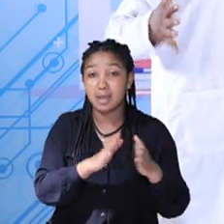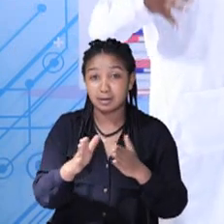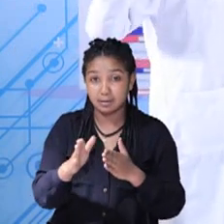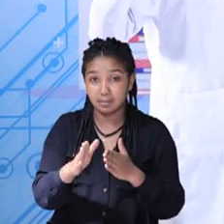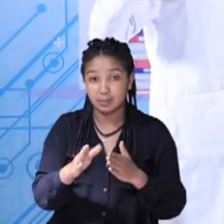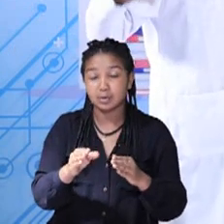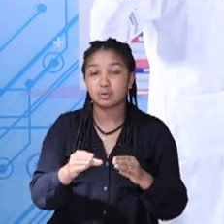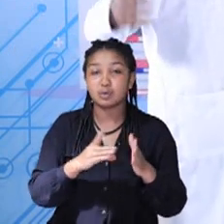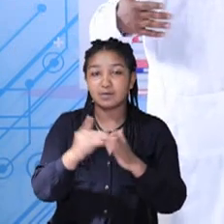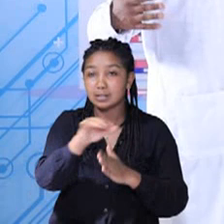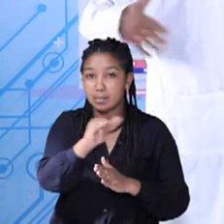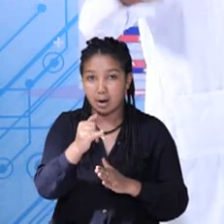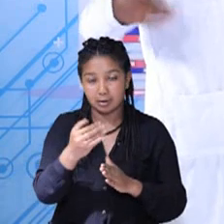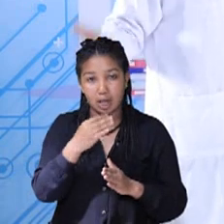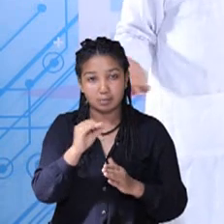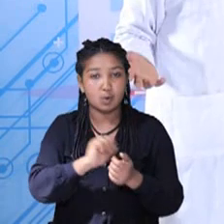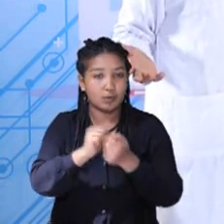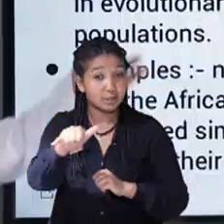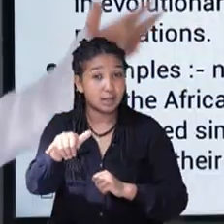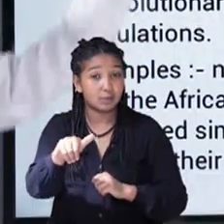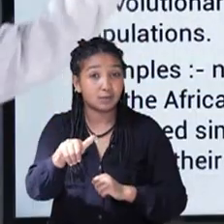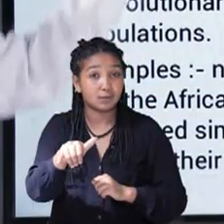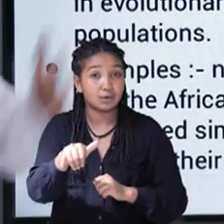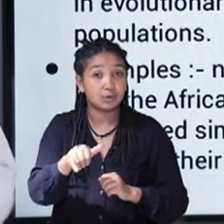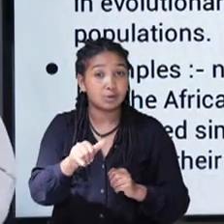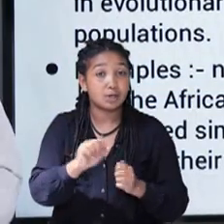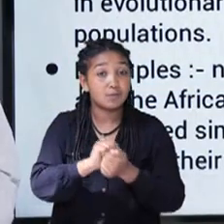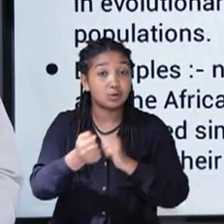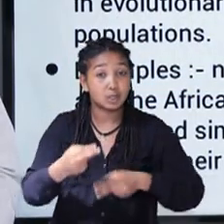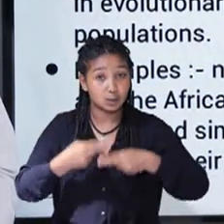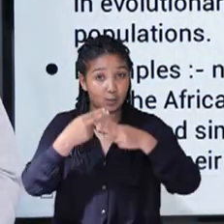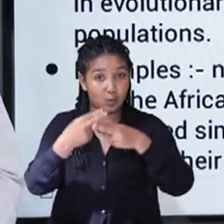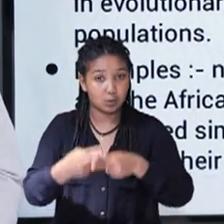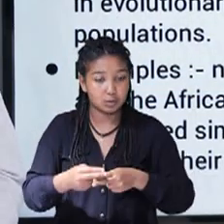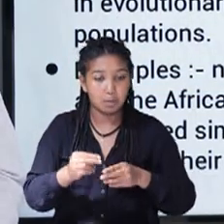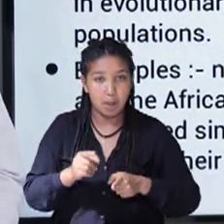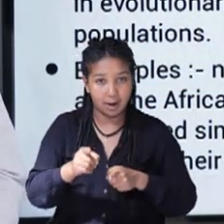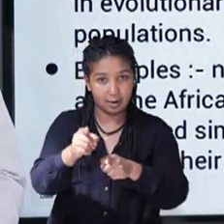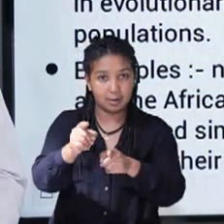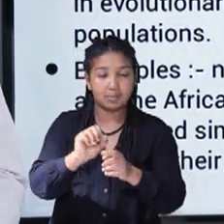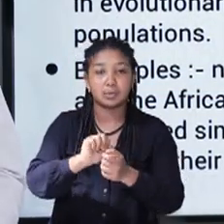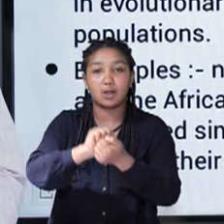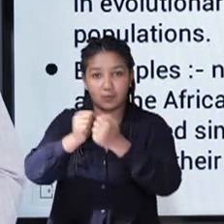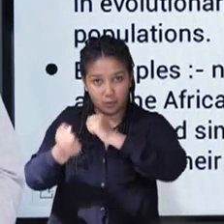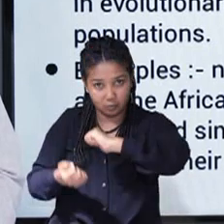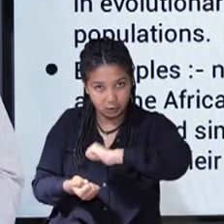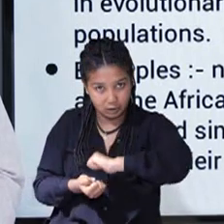to develop similar type of evolution. Such kind of evolution is called parallel